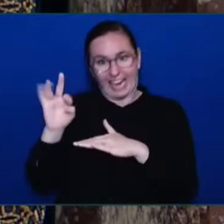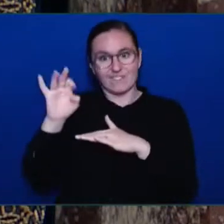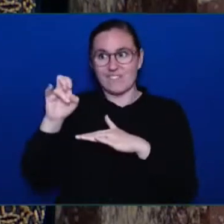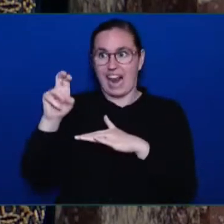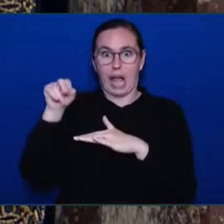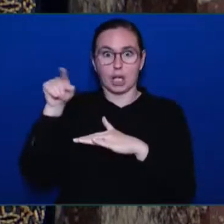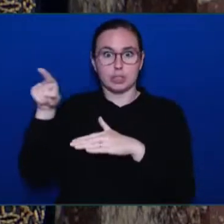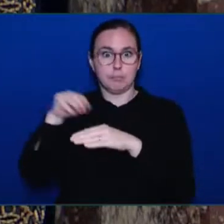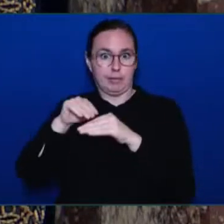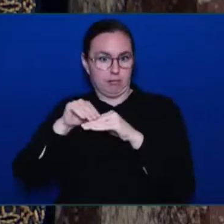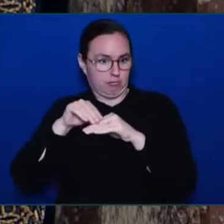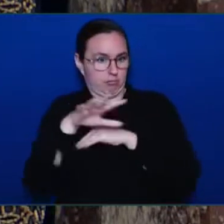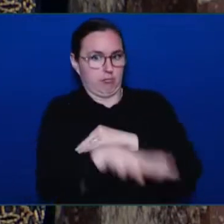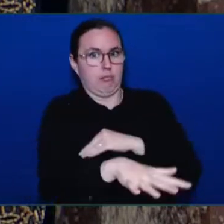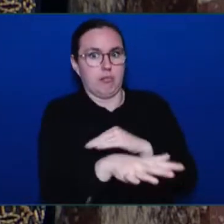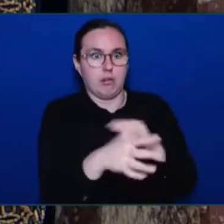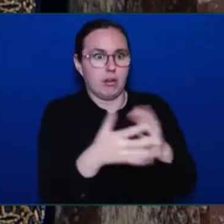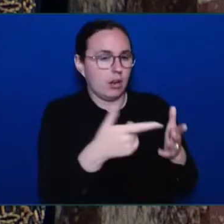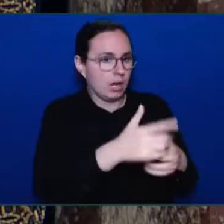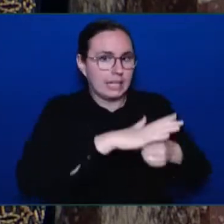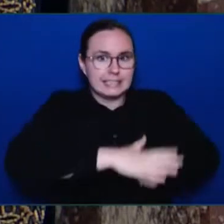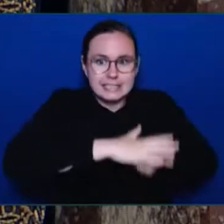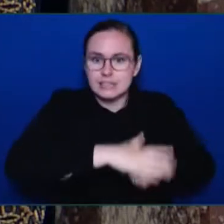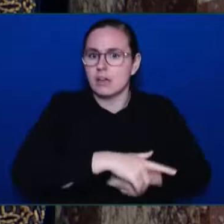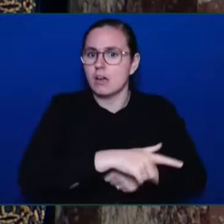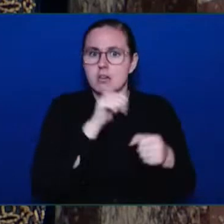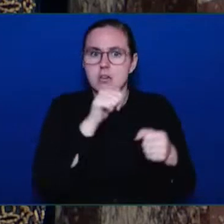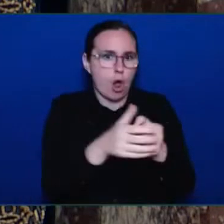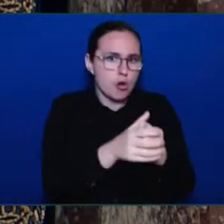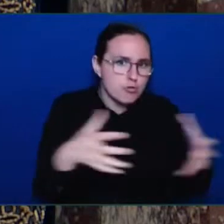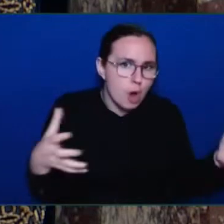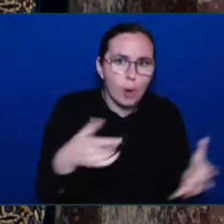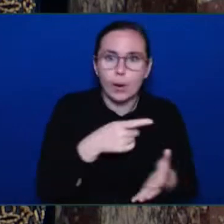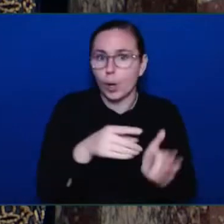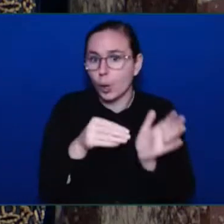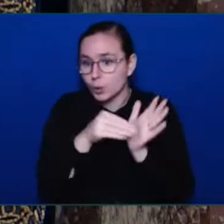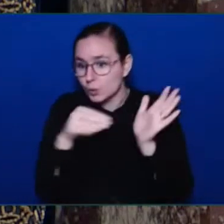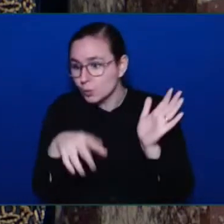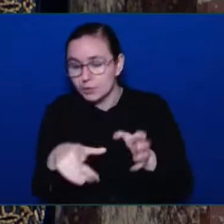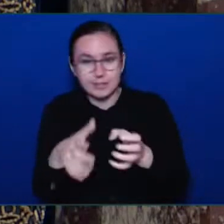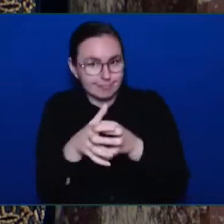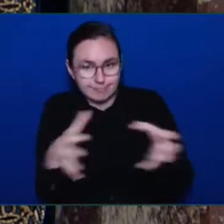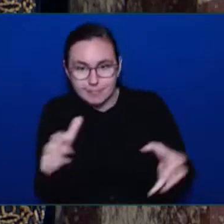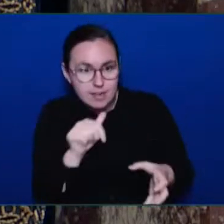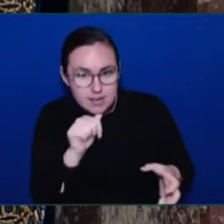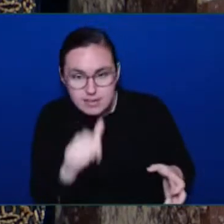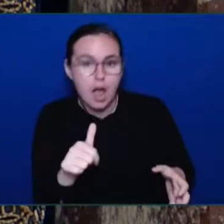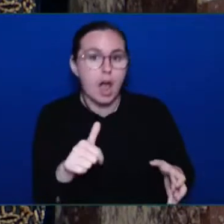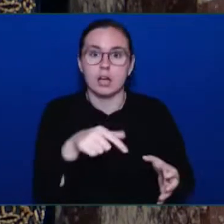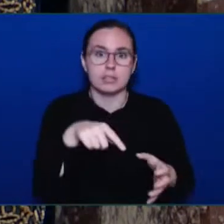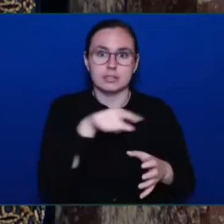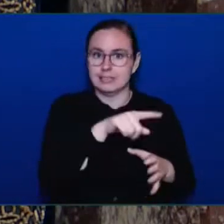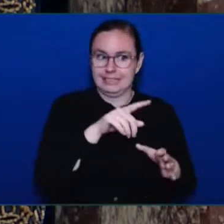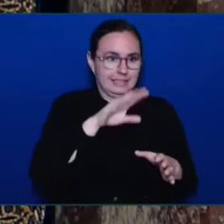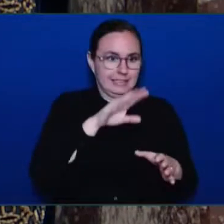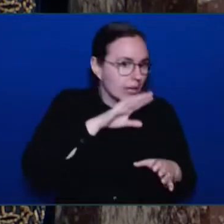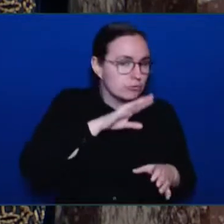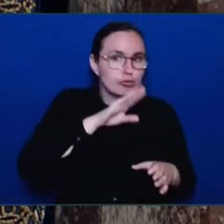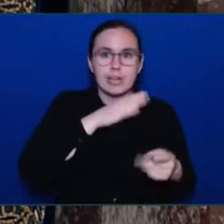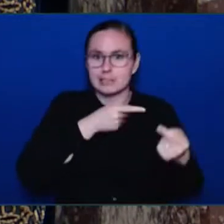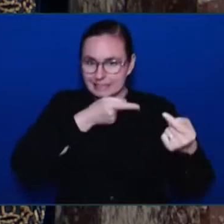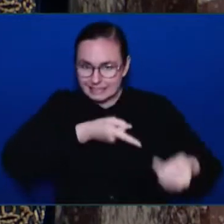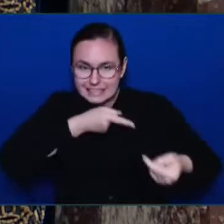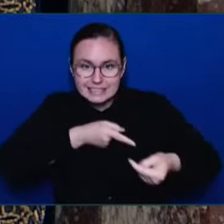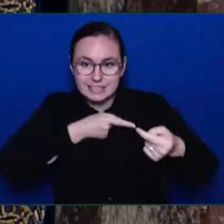are facing due to the fact that this government continues to only fund the increases that are agreed